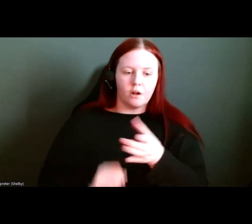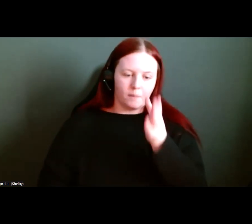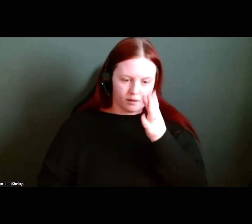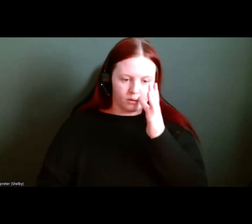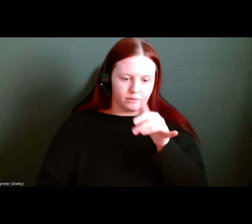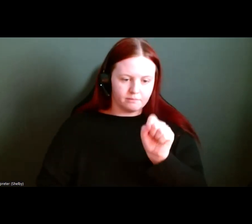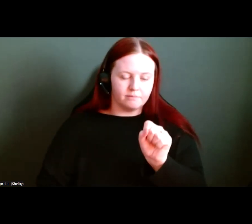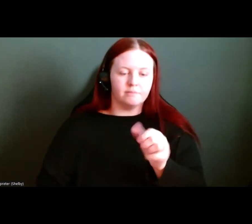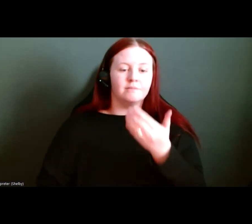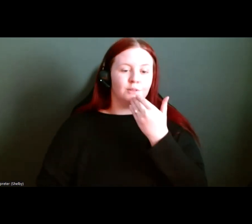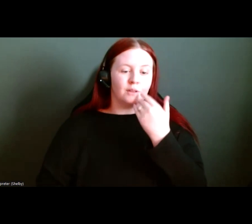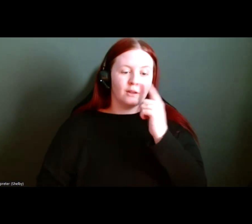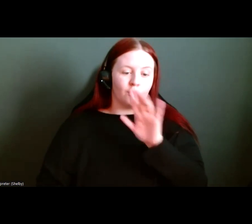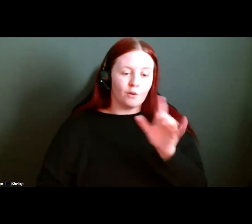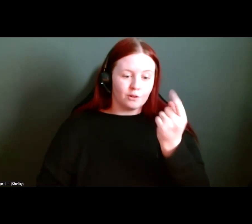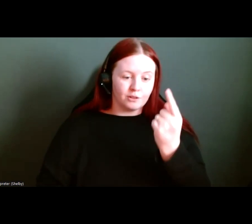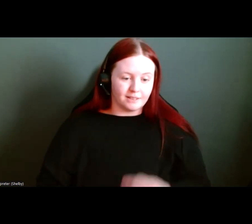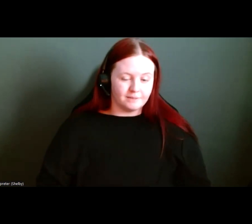So thank you for your understanding.